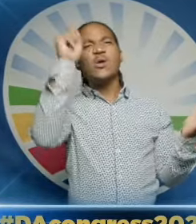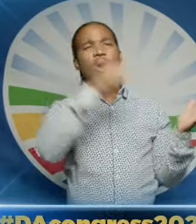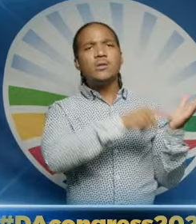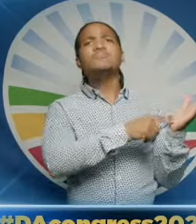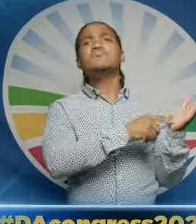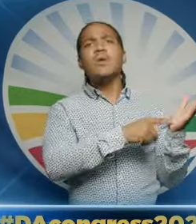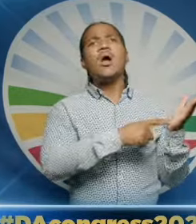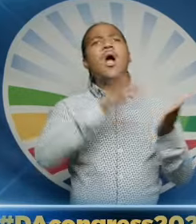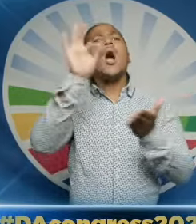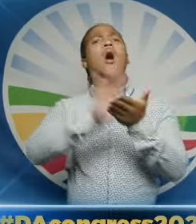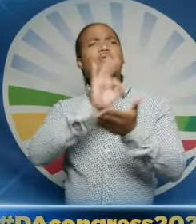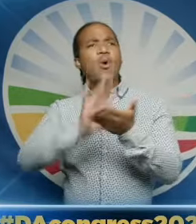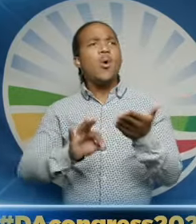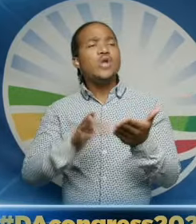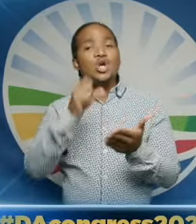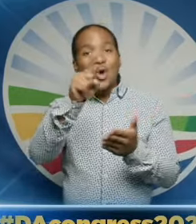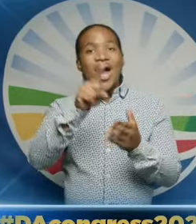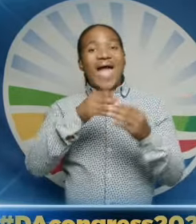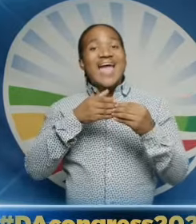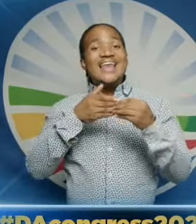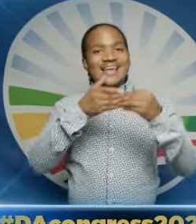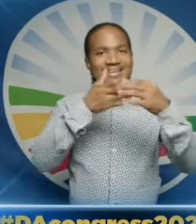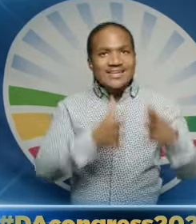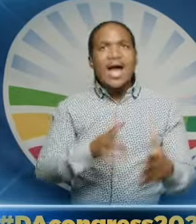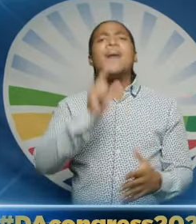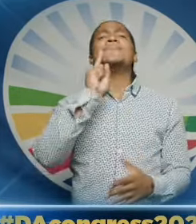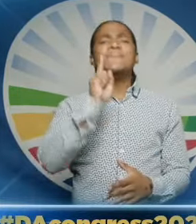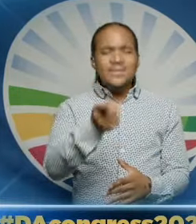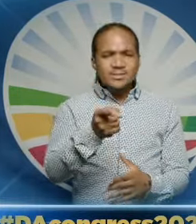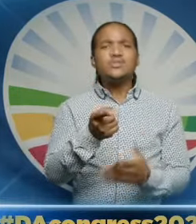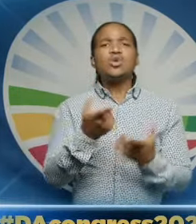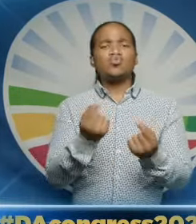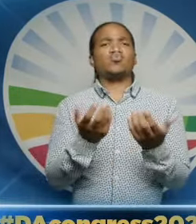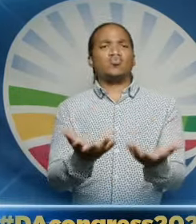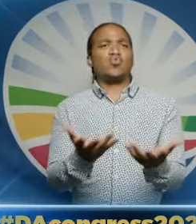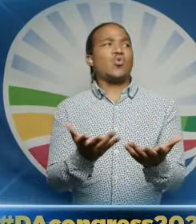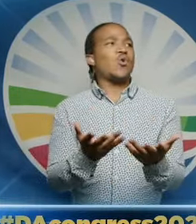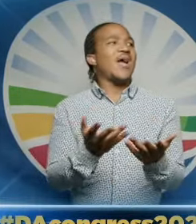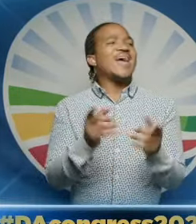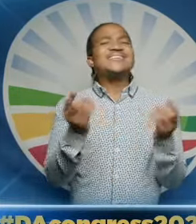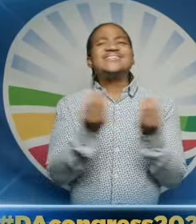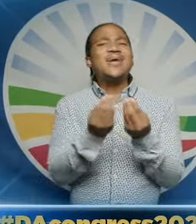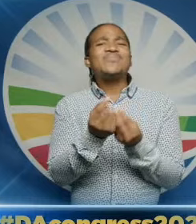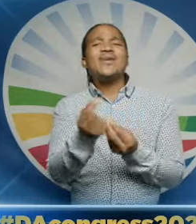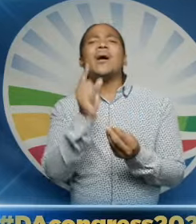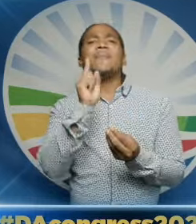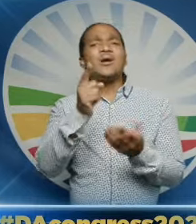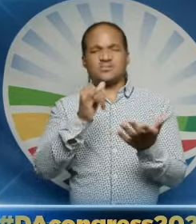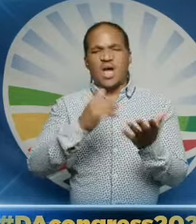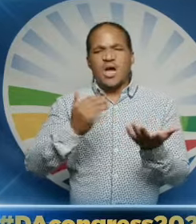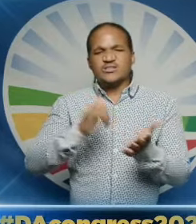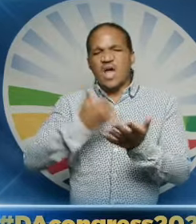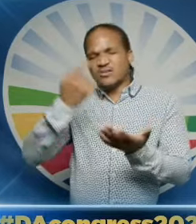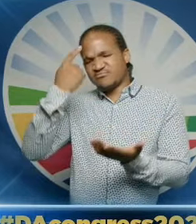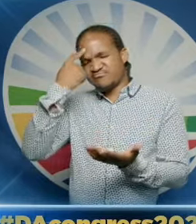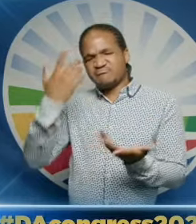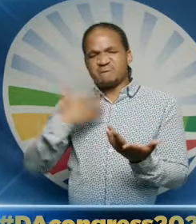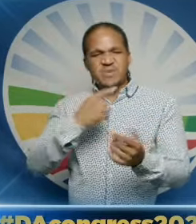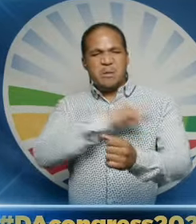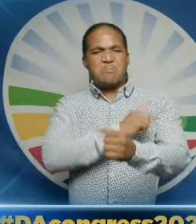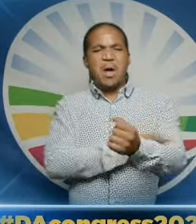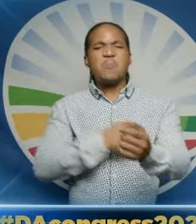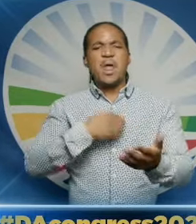side. So leaders must be able to listen, and even in small instances, we actually do not use or abuse you don't abuse your power, but